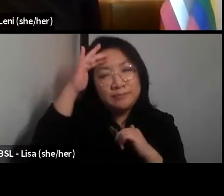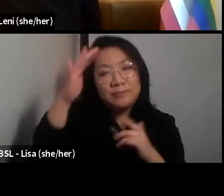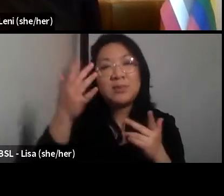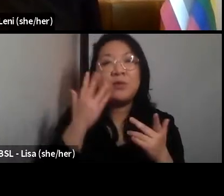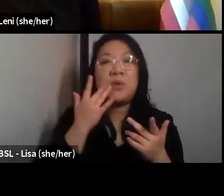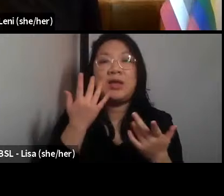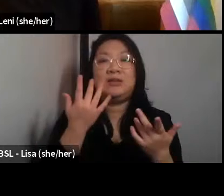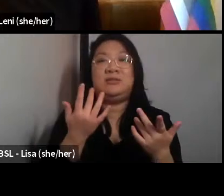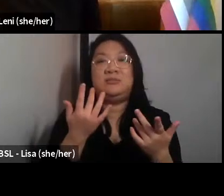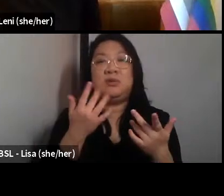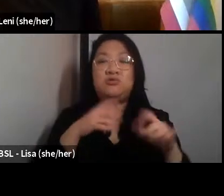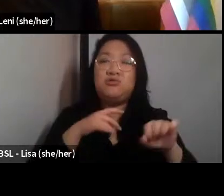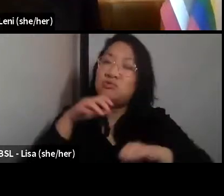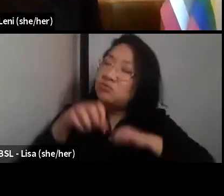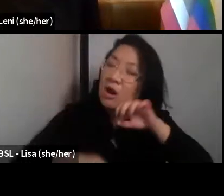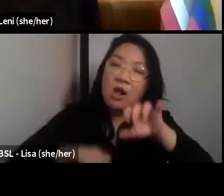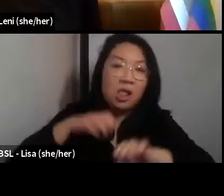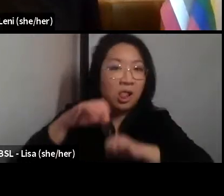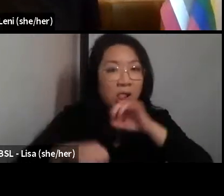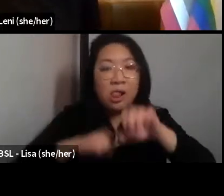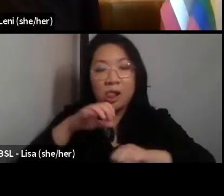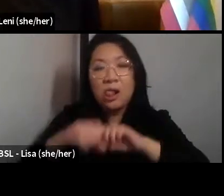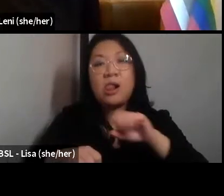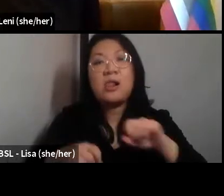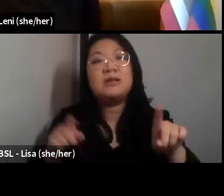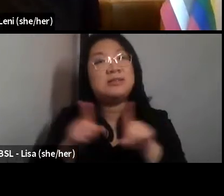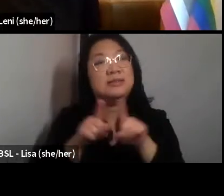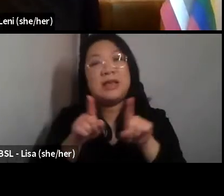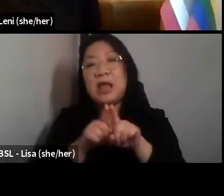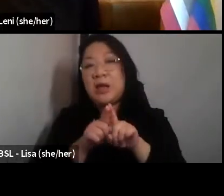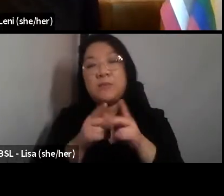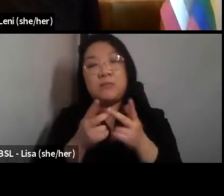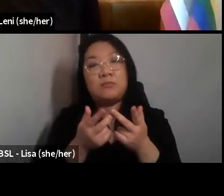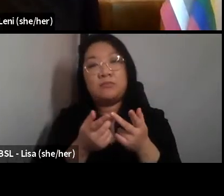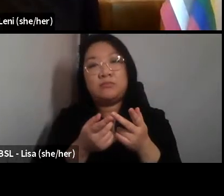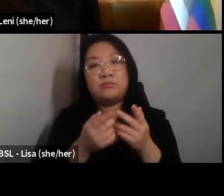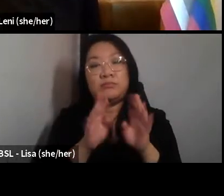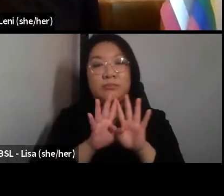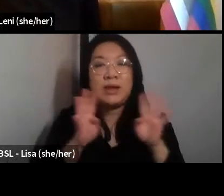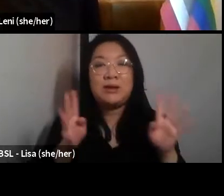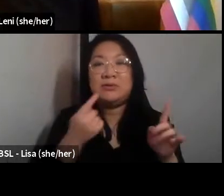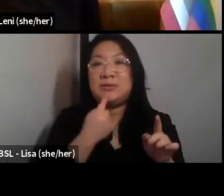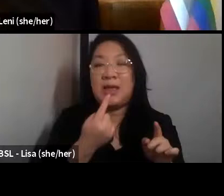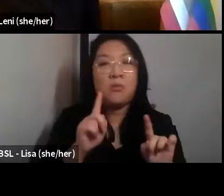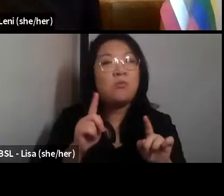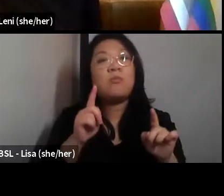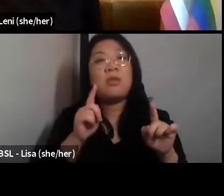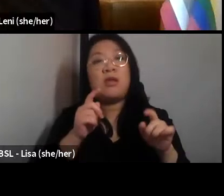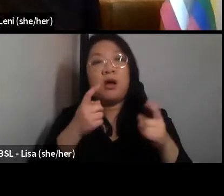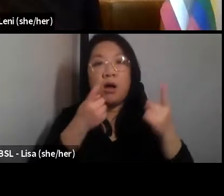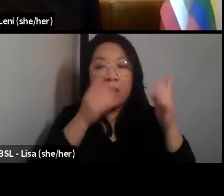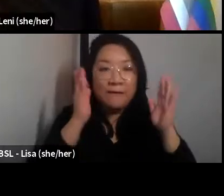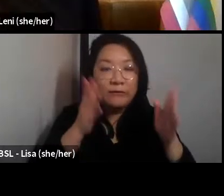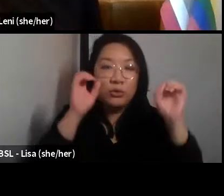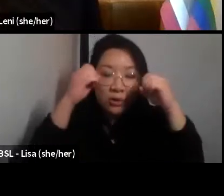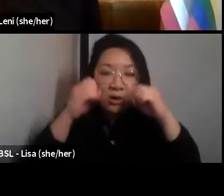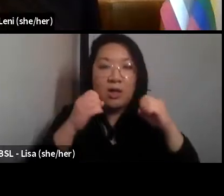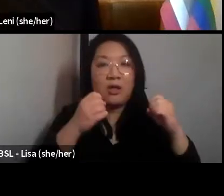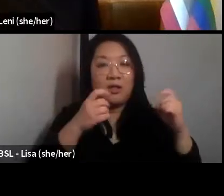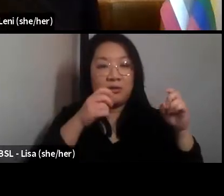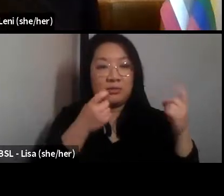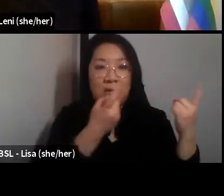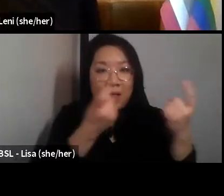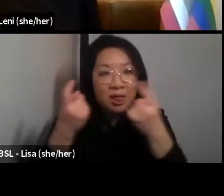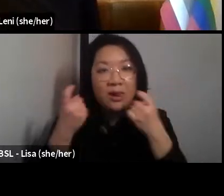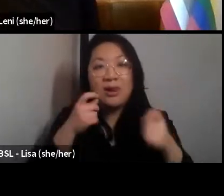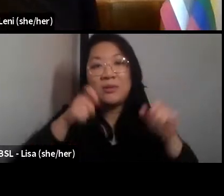long time. And, you know, the same as the rest of the panel said, there are things where you're like, I need to Google this. I need to find out, but this is, people are telling me